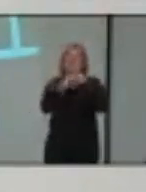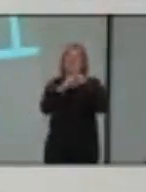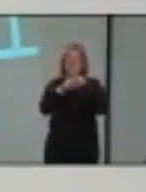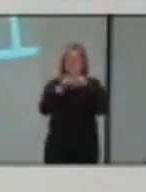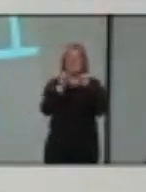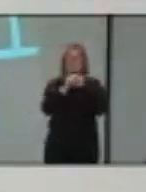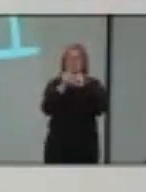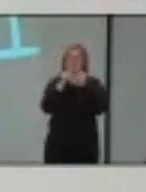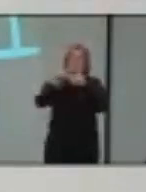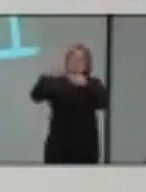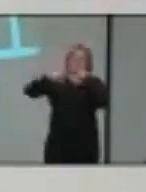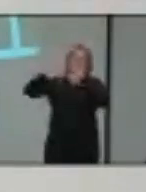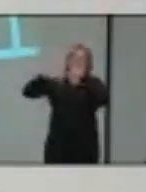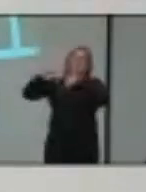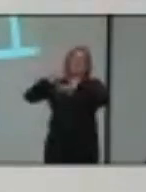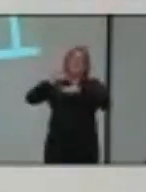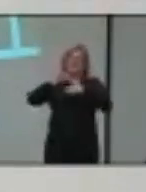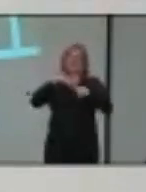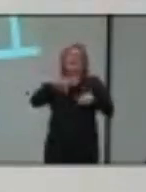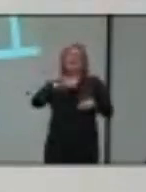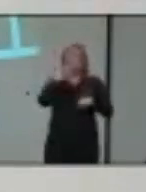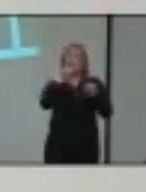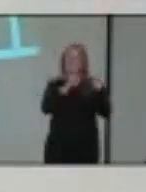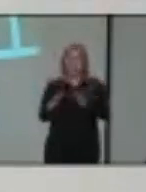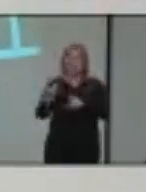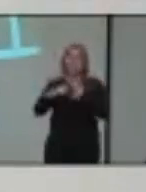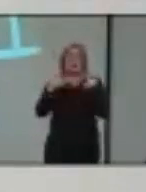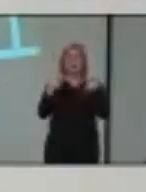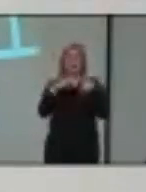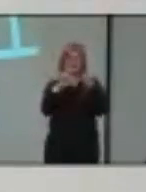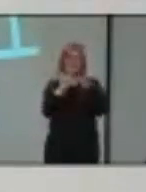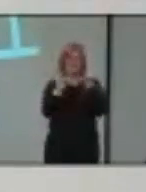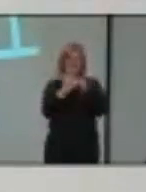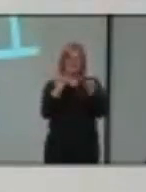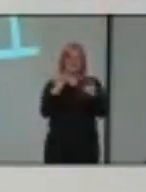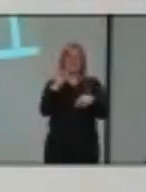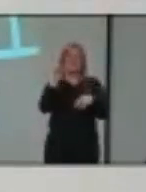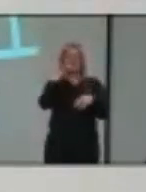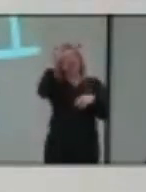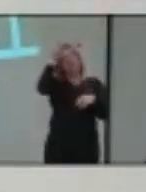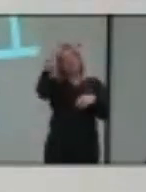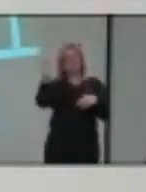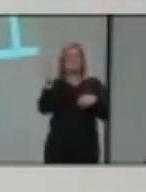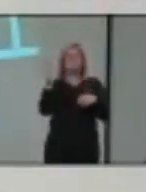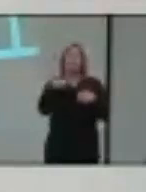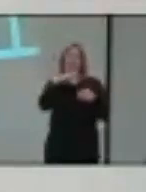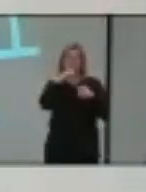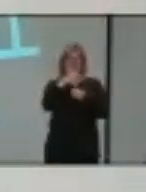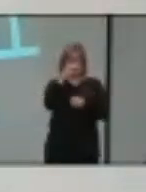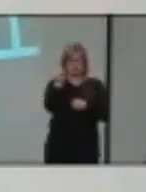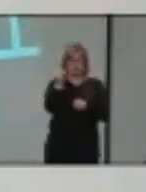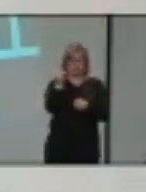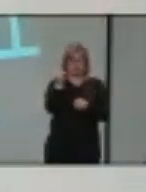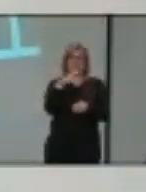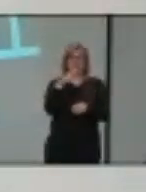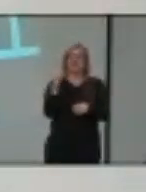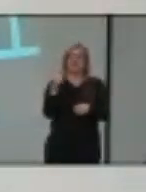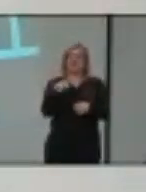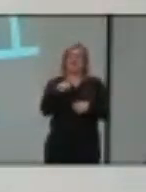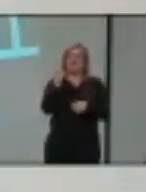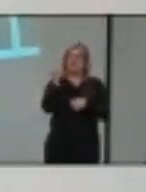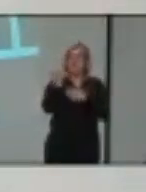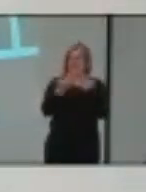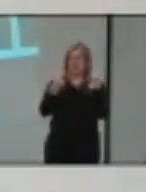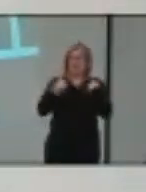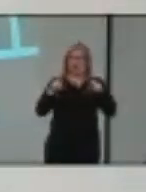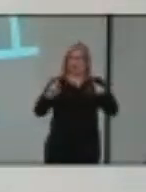Let me start a little bit further back. So this is not planned, but I'm gonna tell y'all for context. I was in high school, and one of the